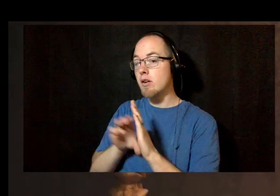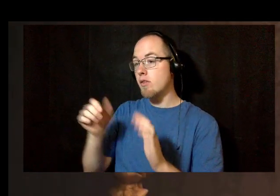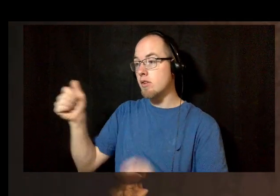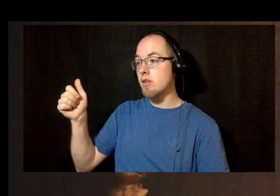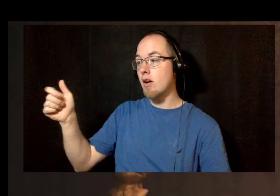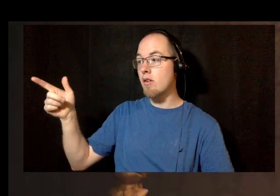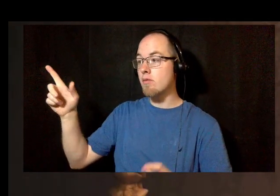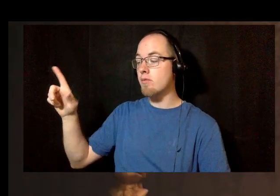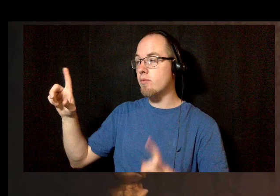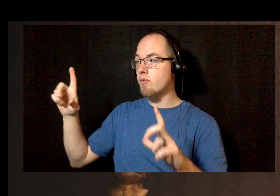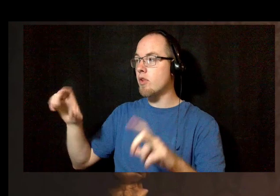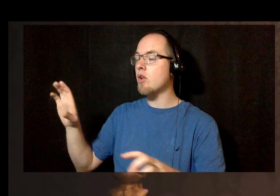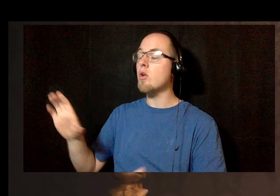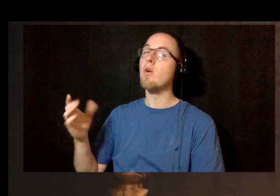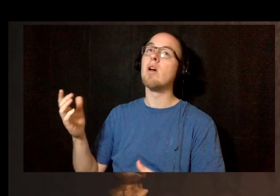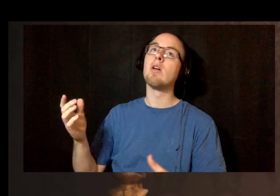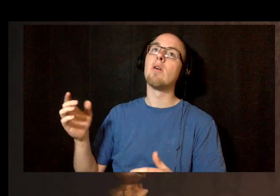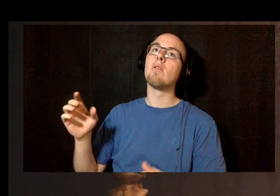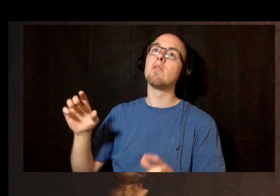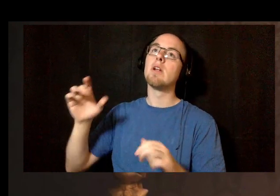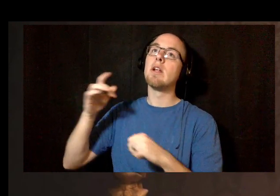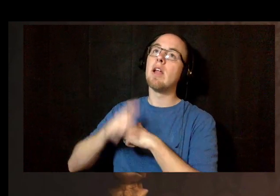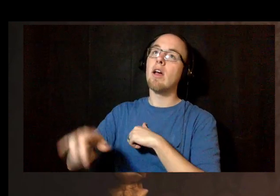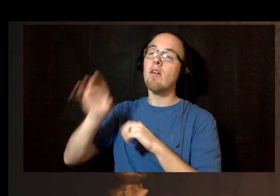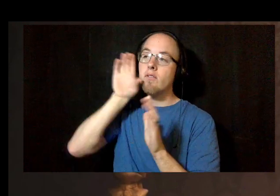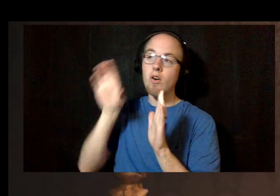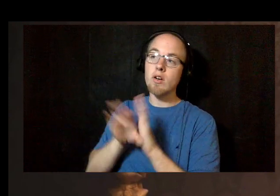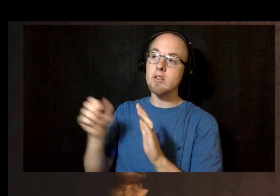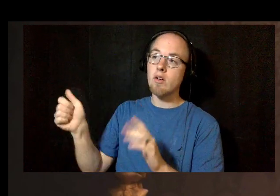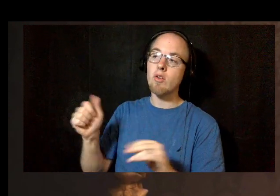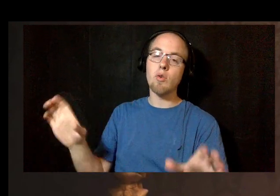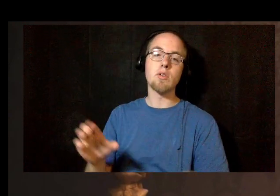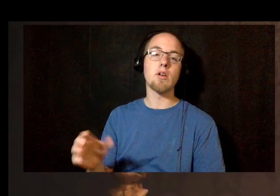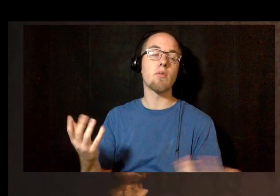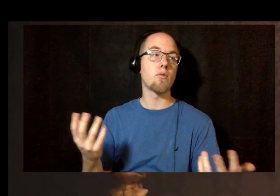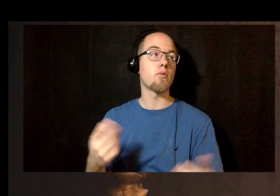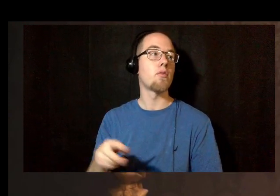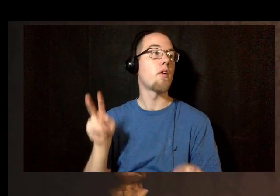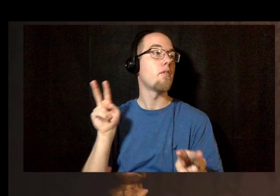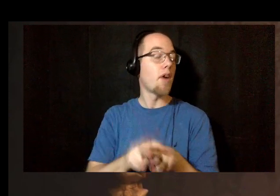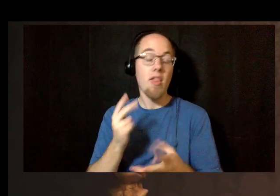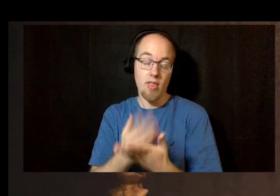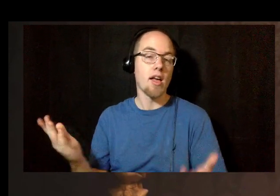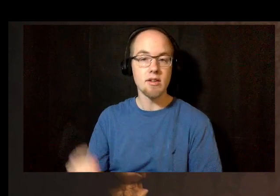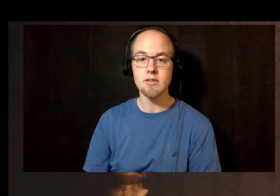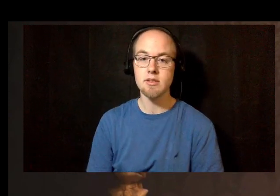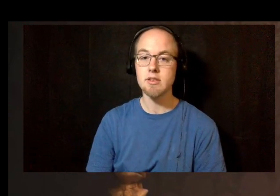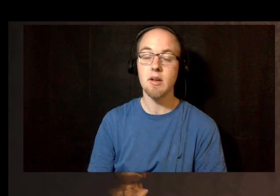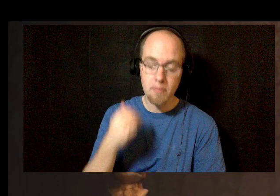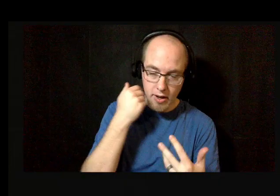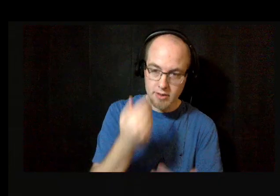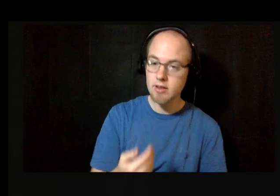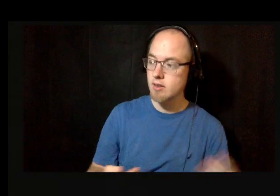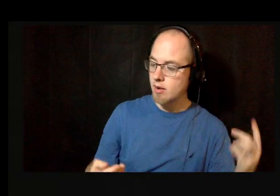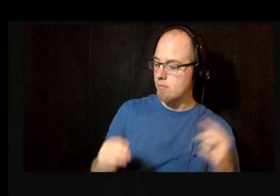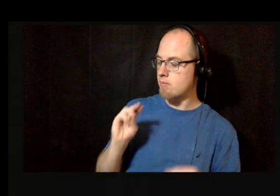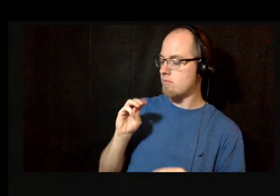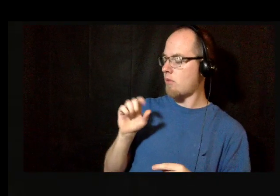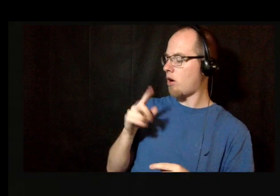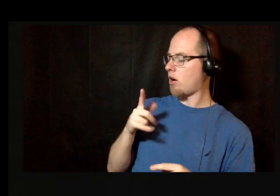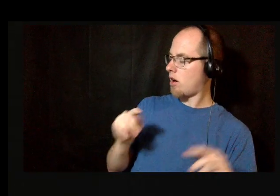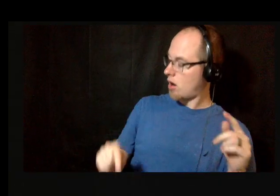herself doing some pretty fucked up shit. It's embarrassing to say the least. Just as Margaret came back in with the biscuits, I've got